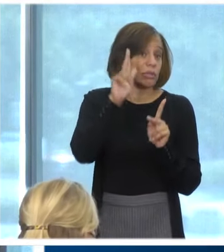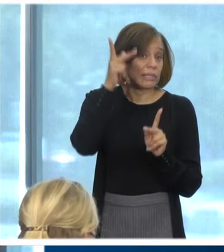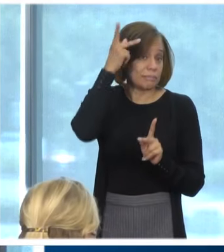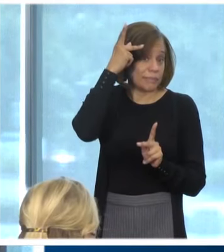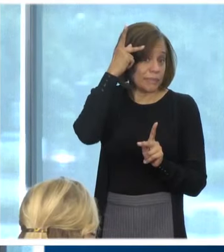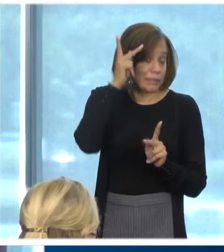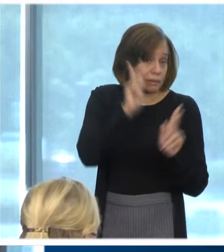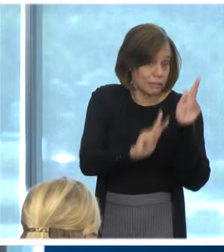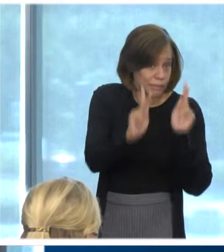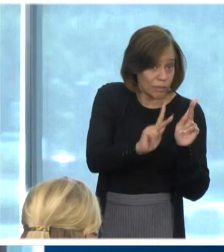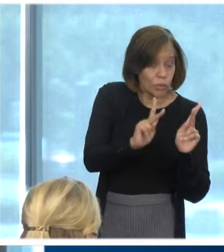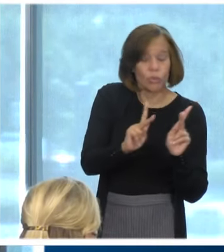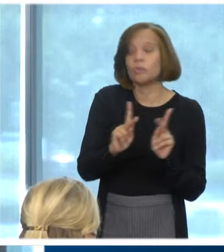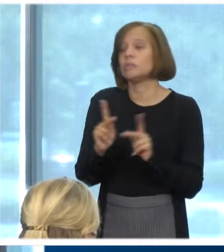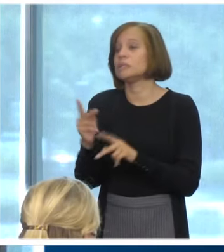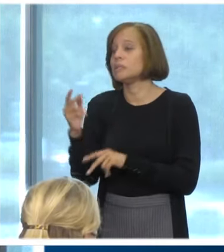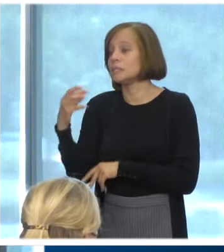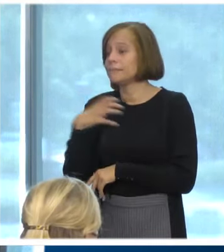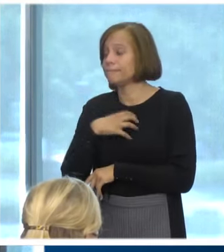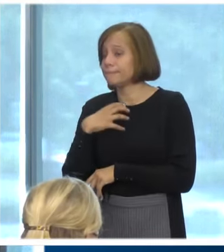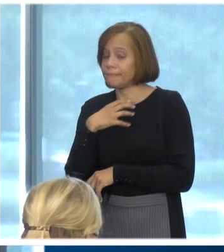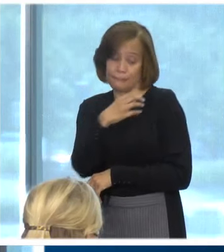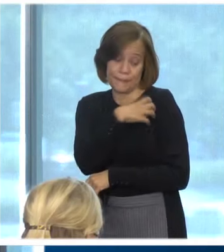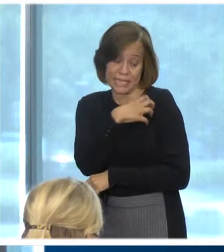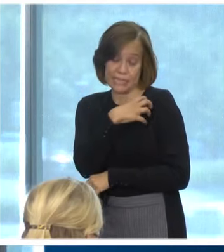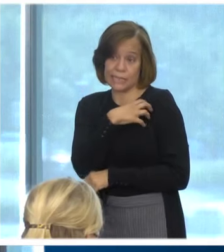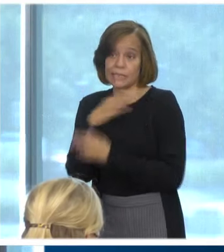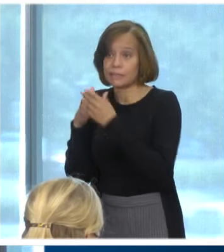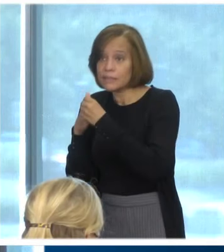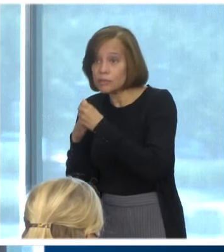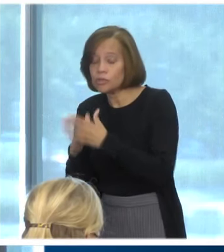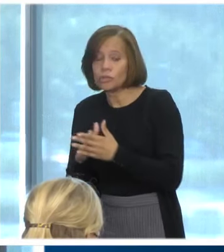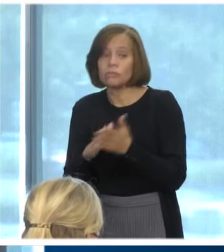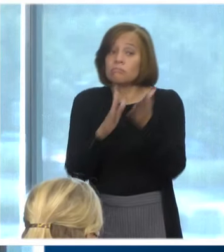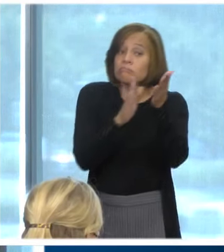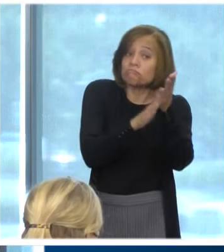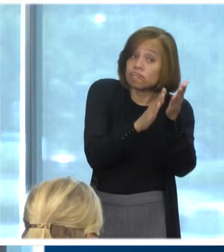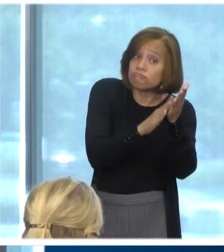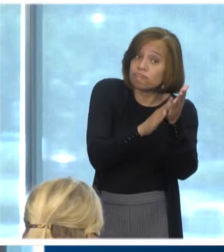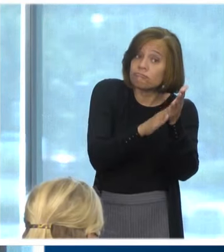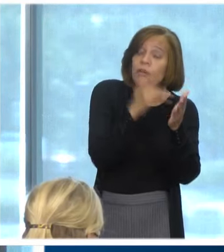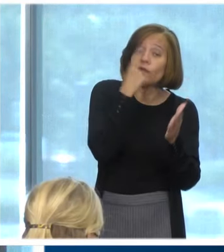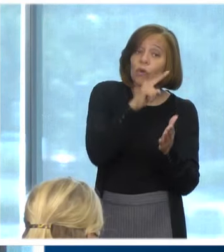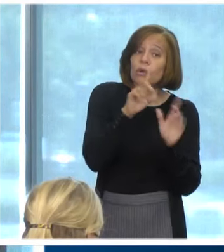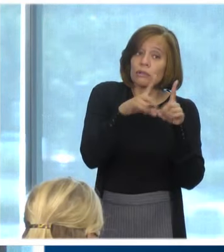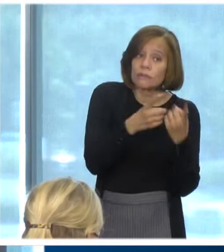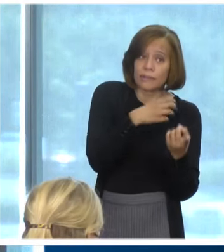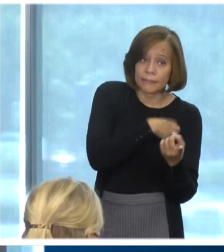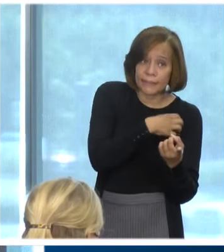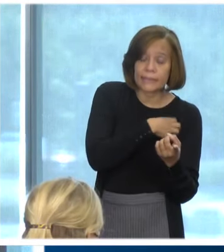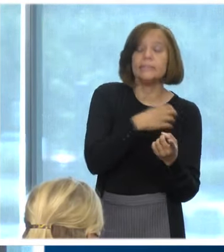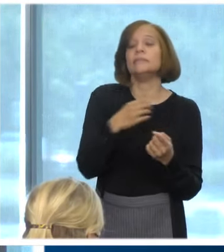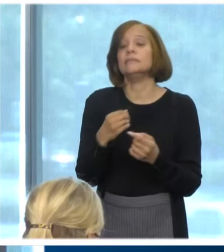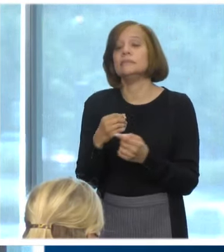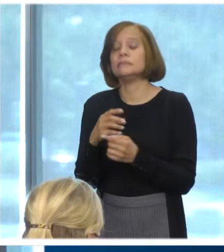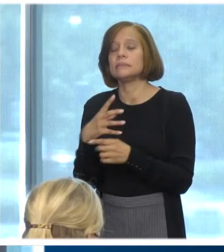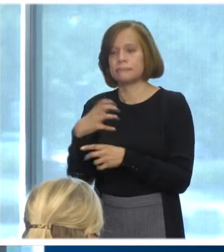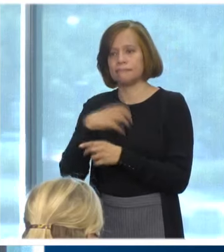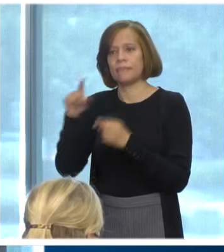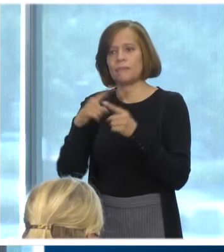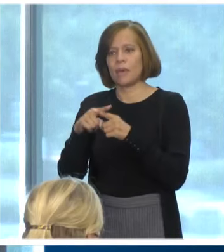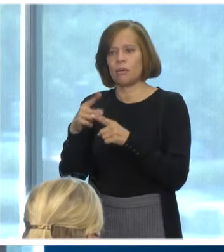complaints about police leadership, compliments for the Division of Police, complaints about arrests and